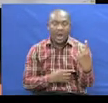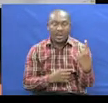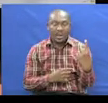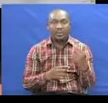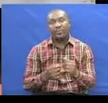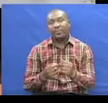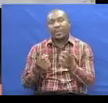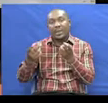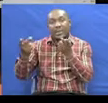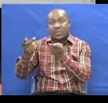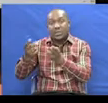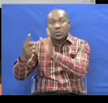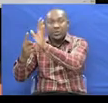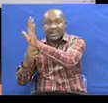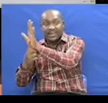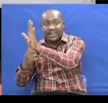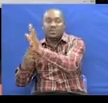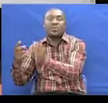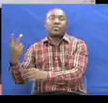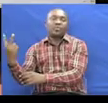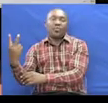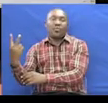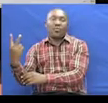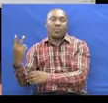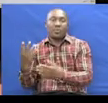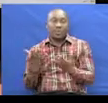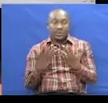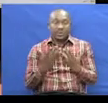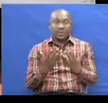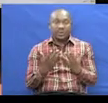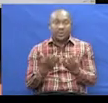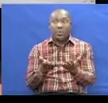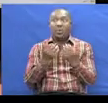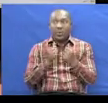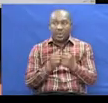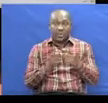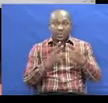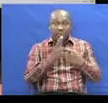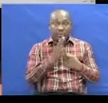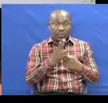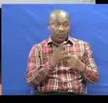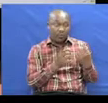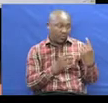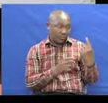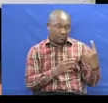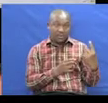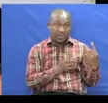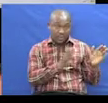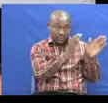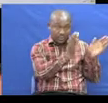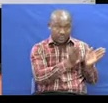a right hand side. So we need to solve this one in order to these sides to be equal.